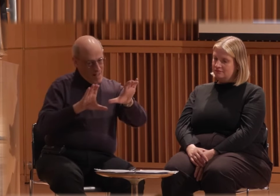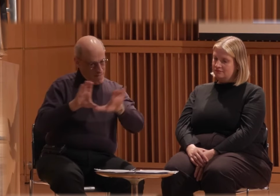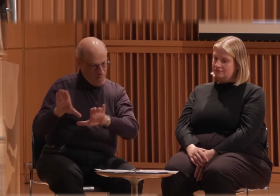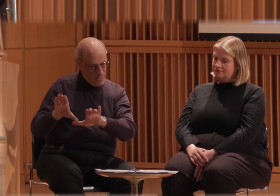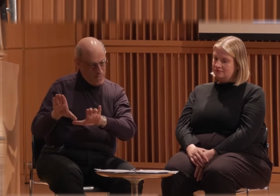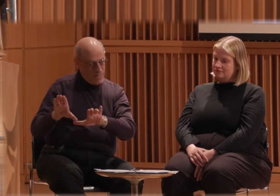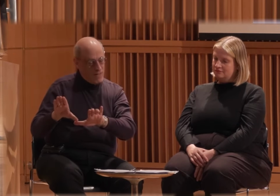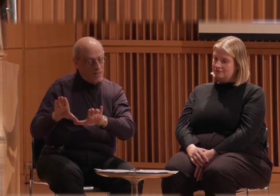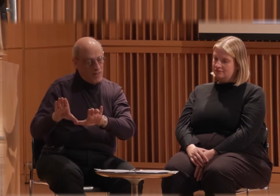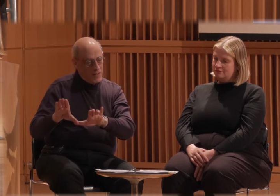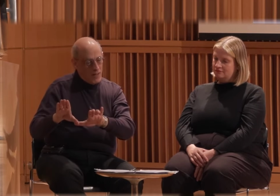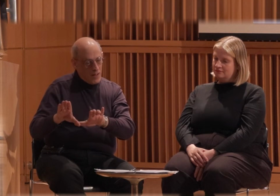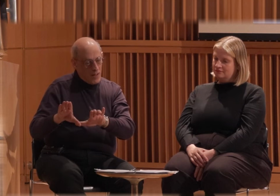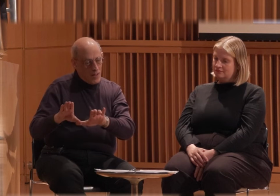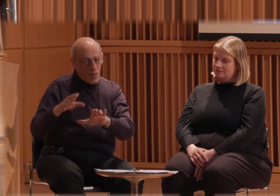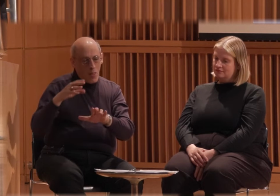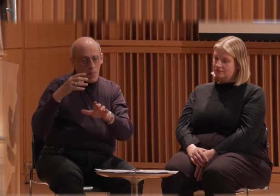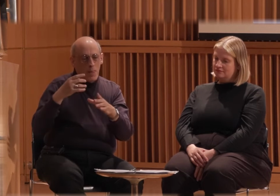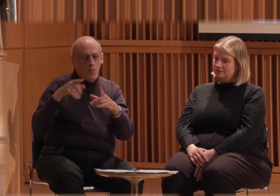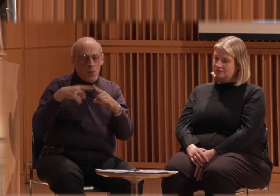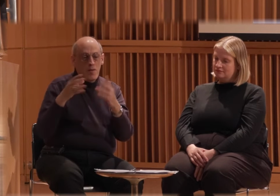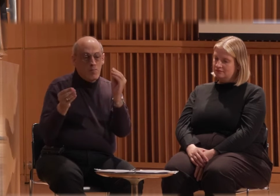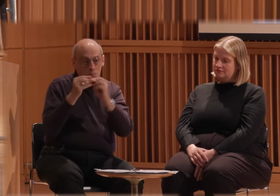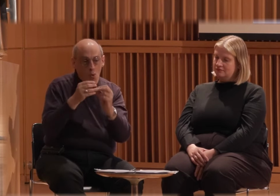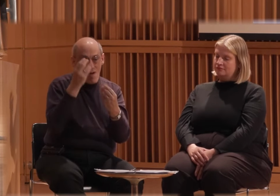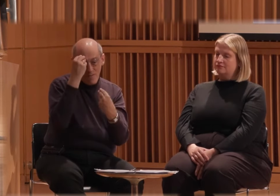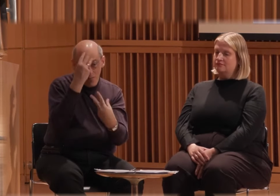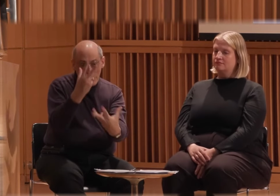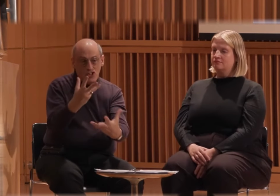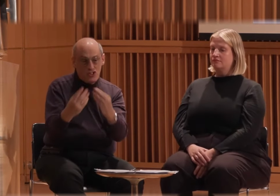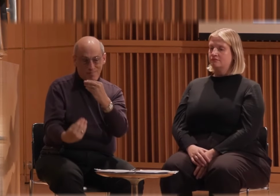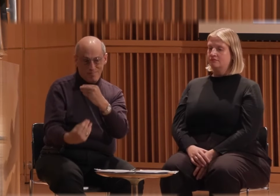as more and more data about their predictions